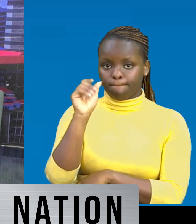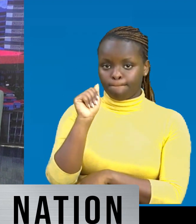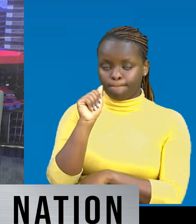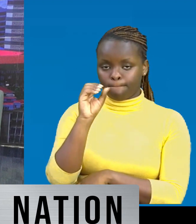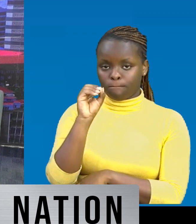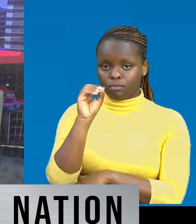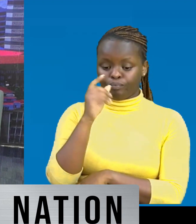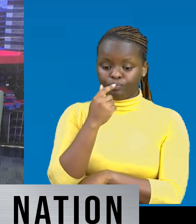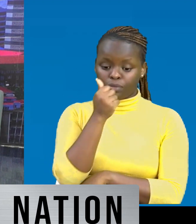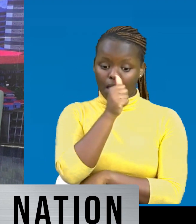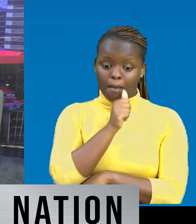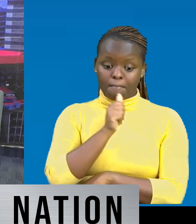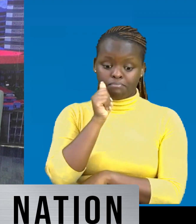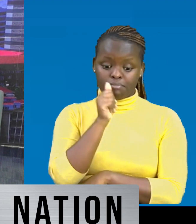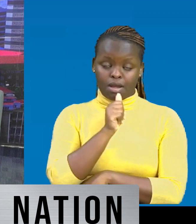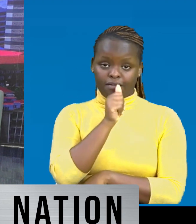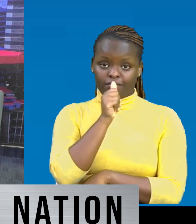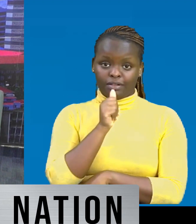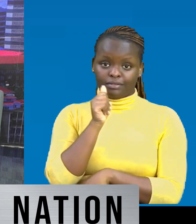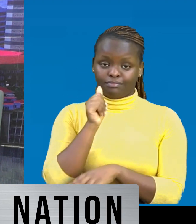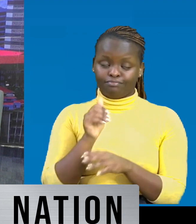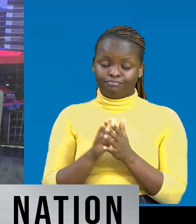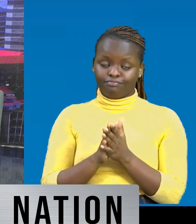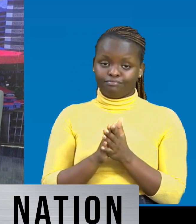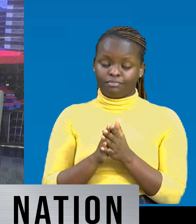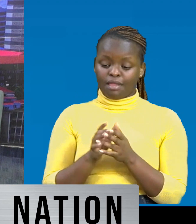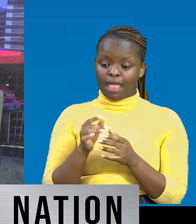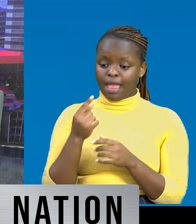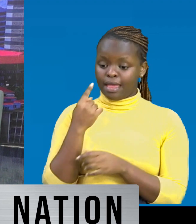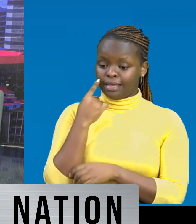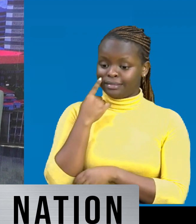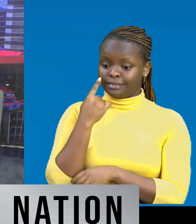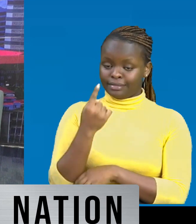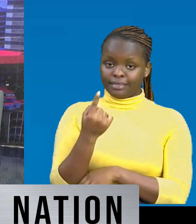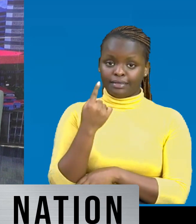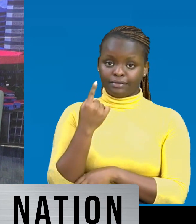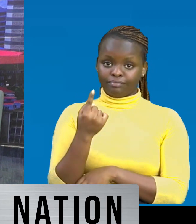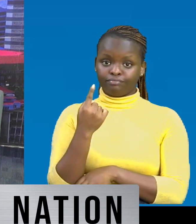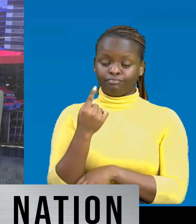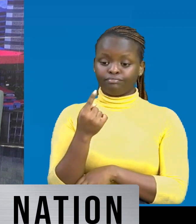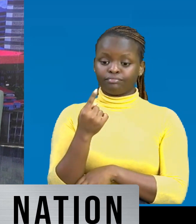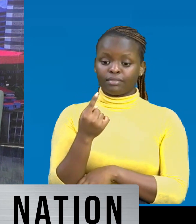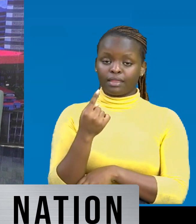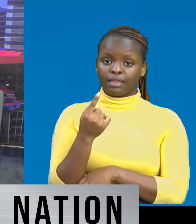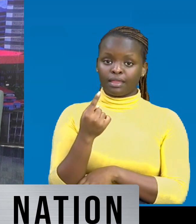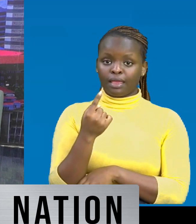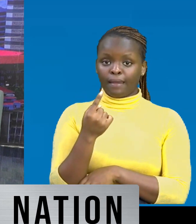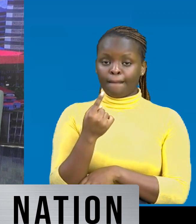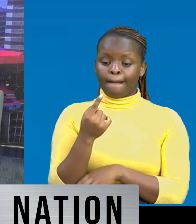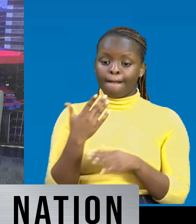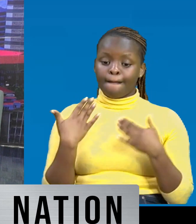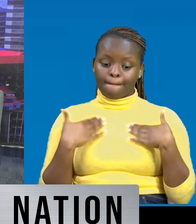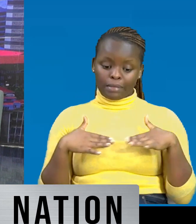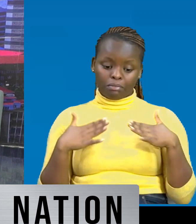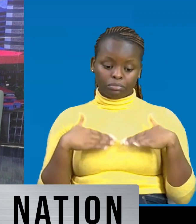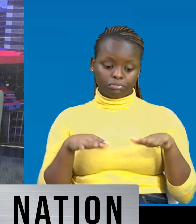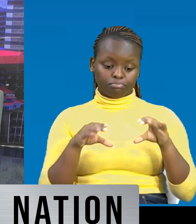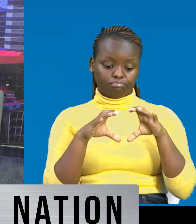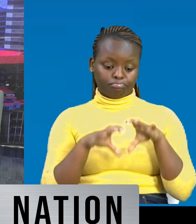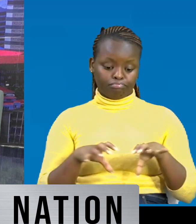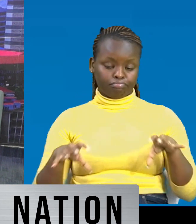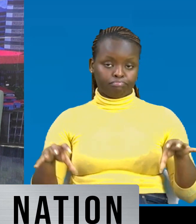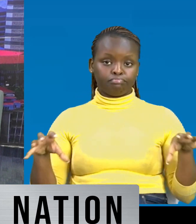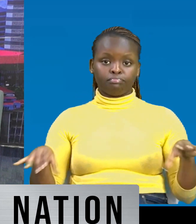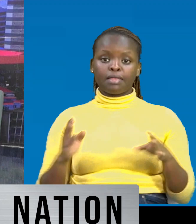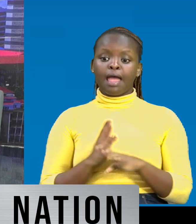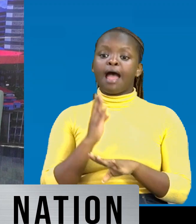So we are going to see the Mwananchi there really suffer, because